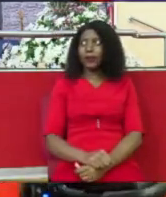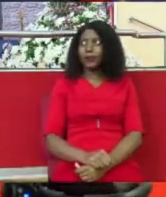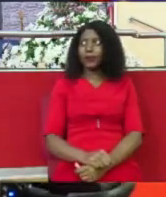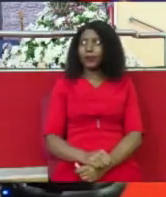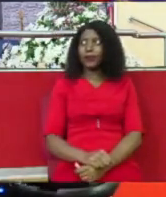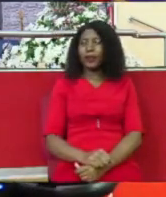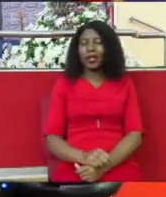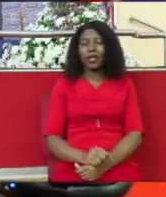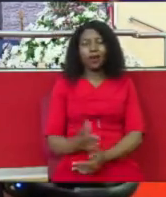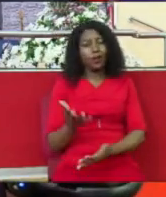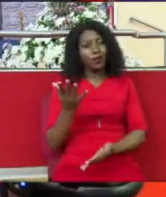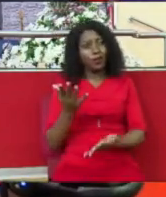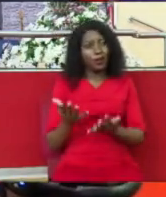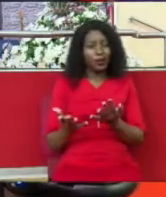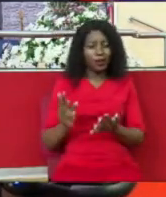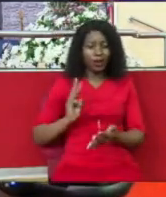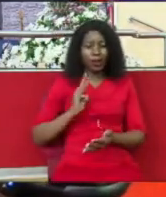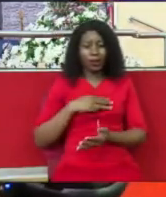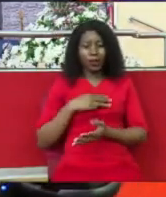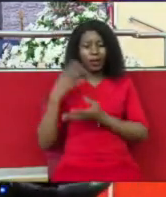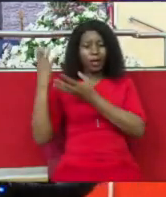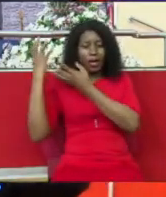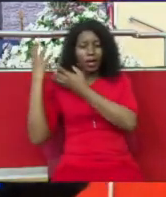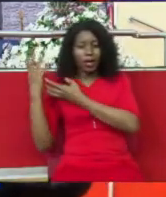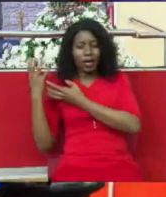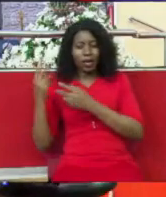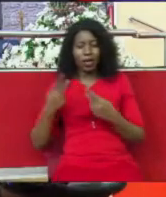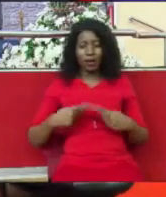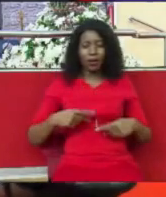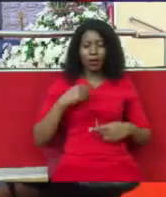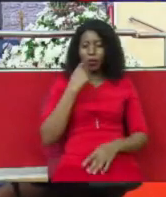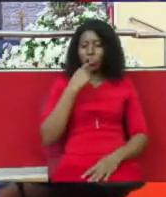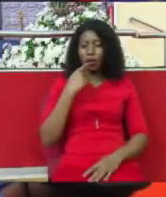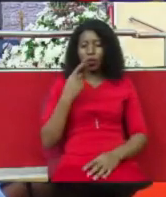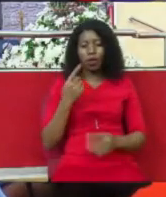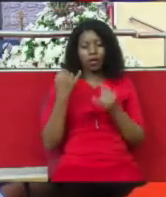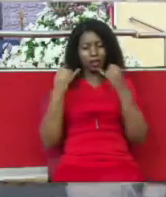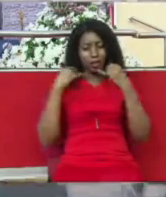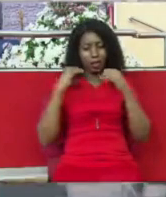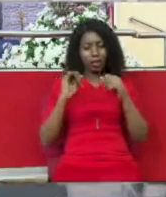Or we are carrying people who are running away from the presence of God.